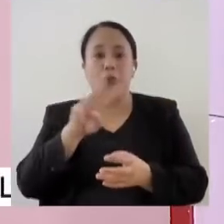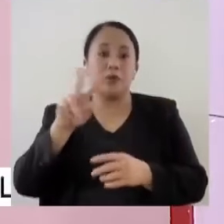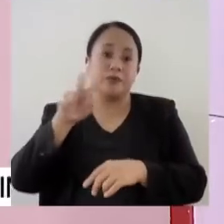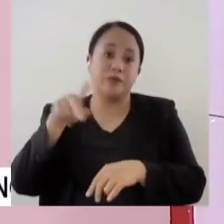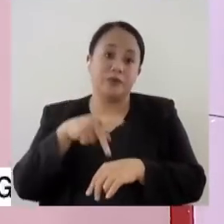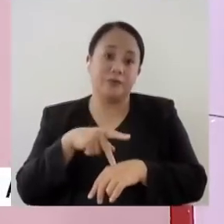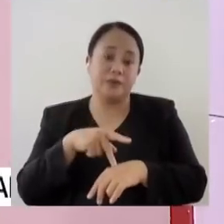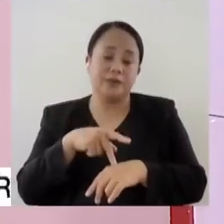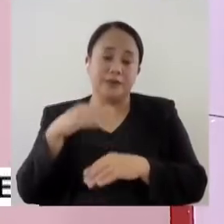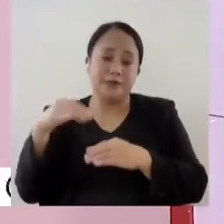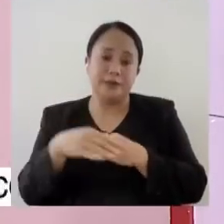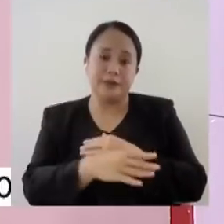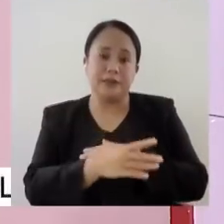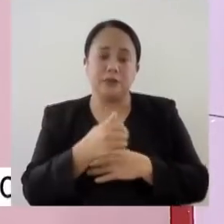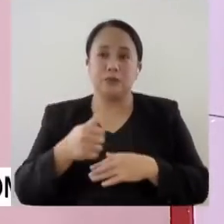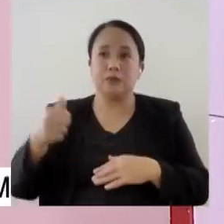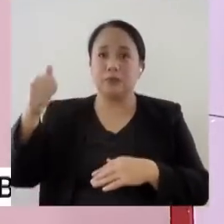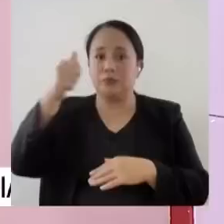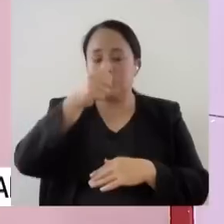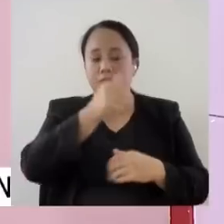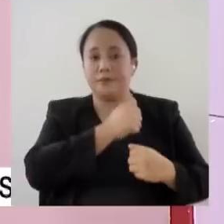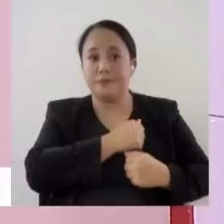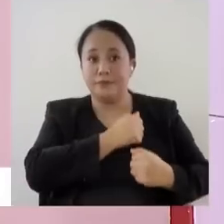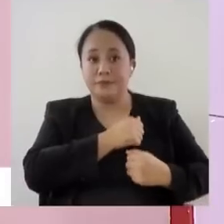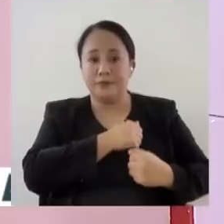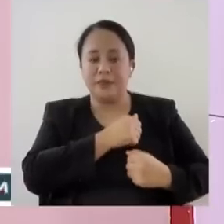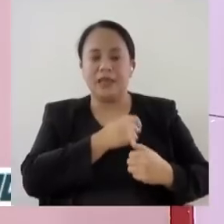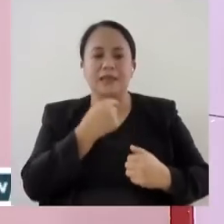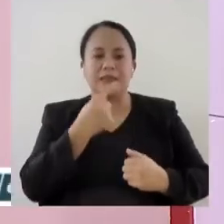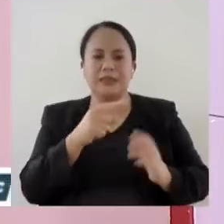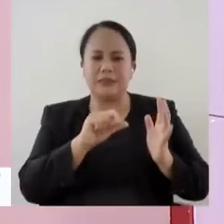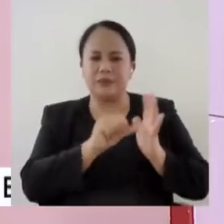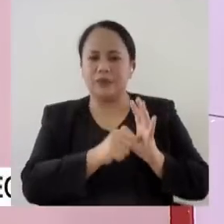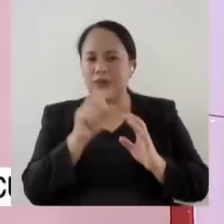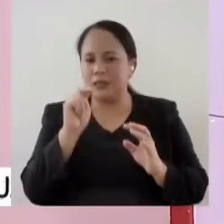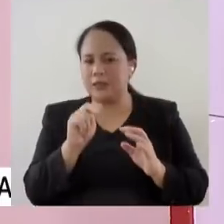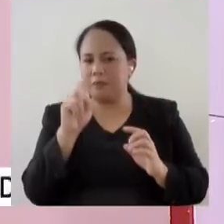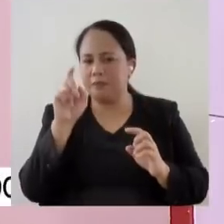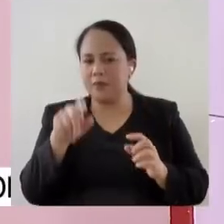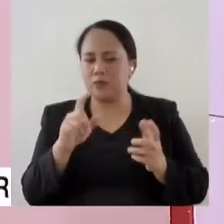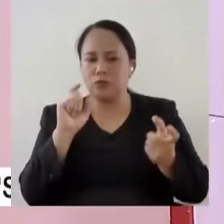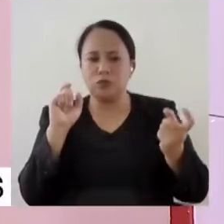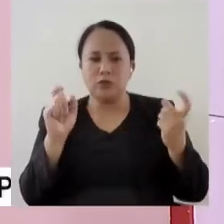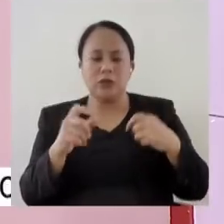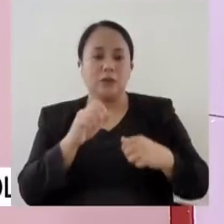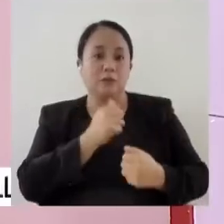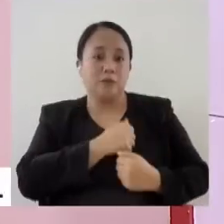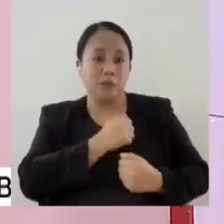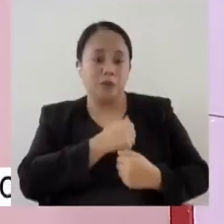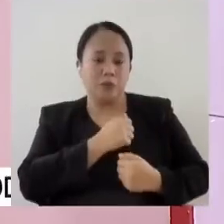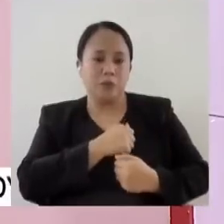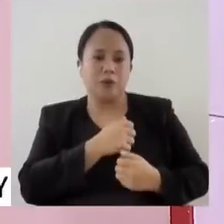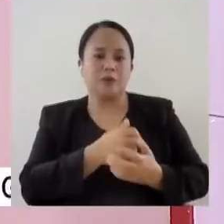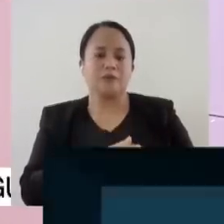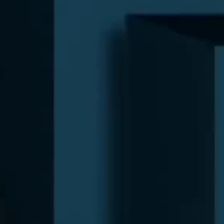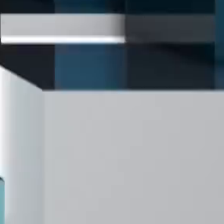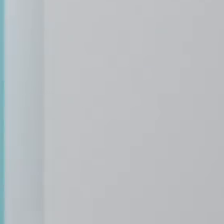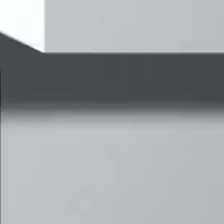For the Chief of the Armed Forces of the Philippines, this highlights the need for the modernization of the military. Bianca Dava reports.